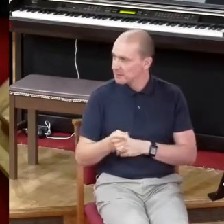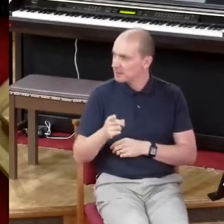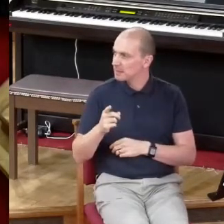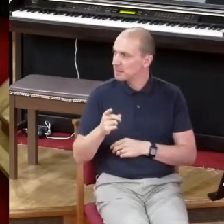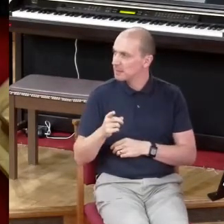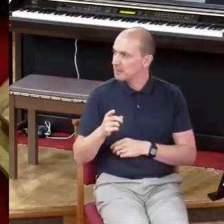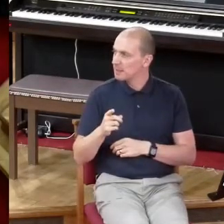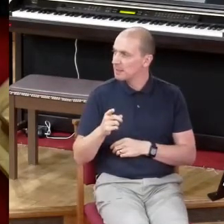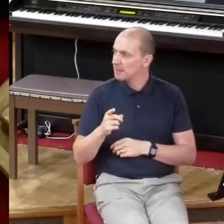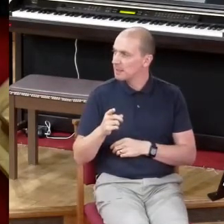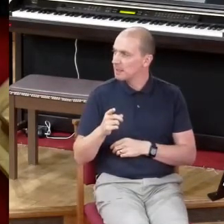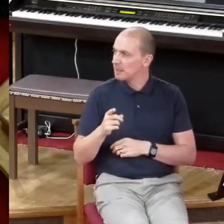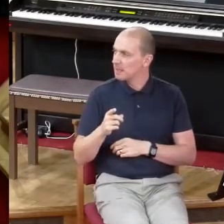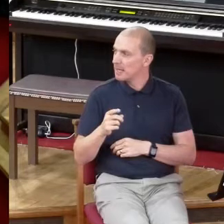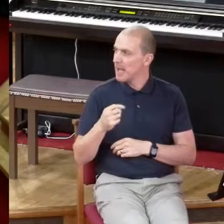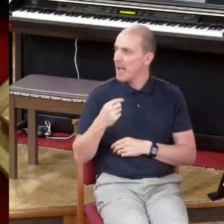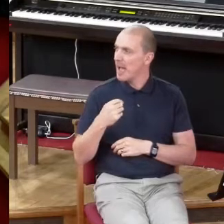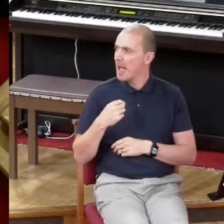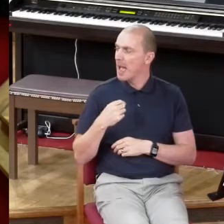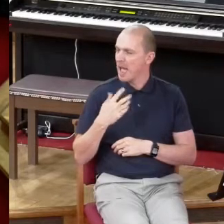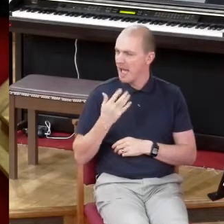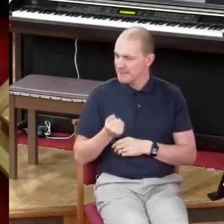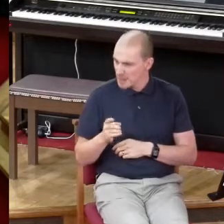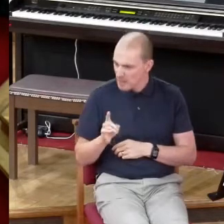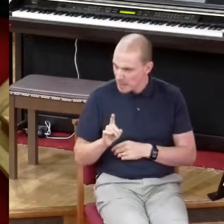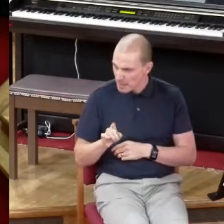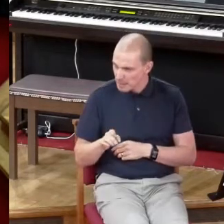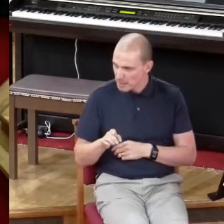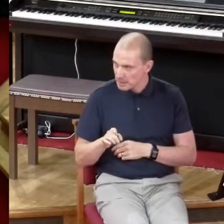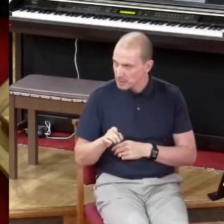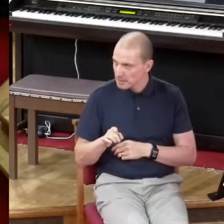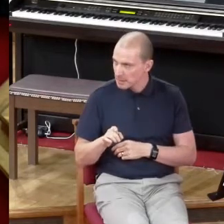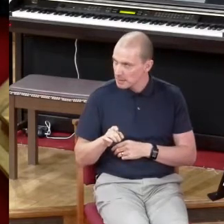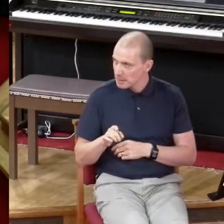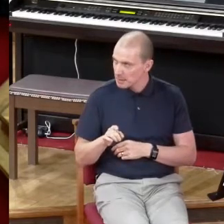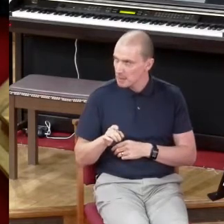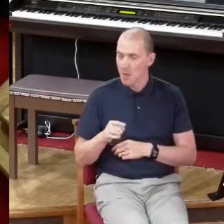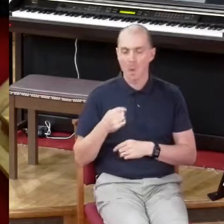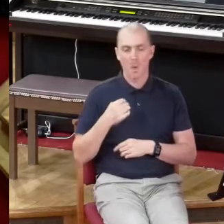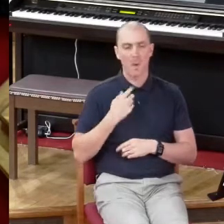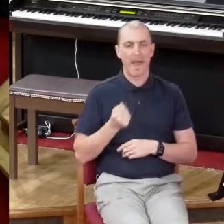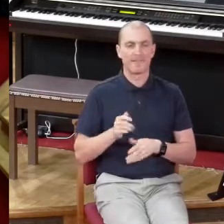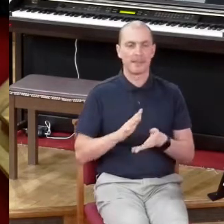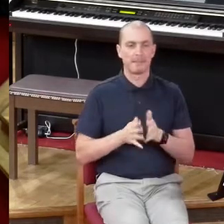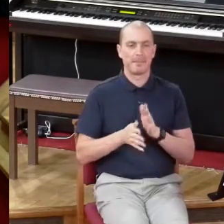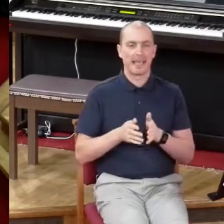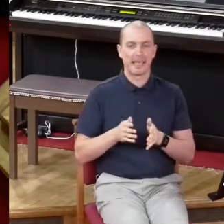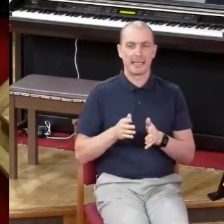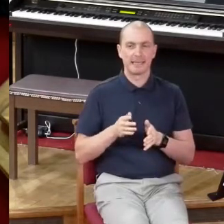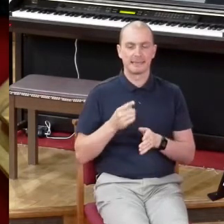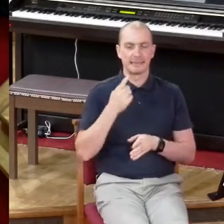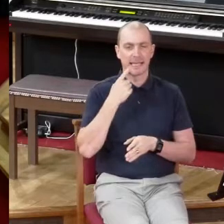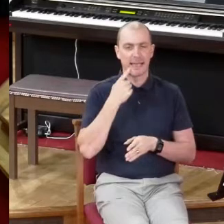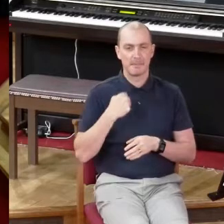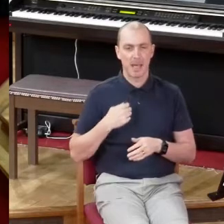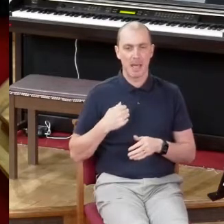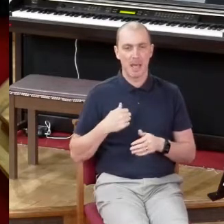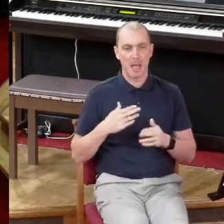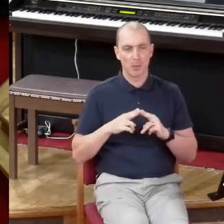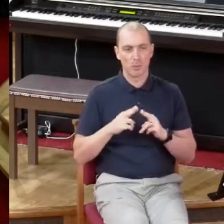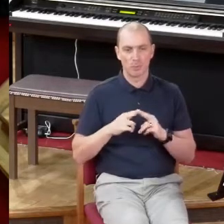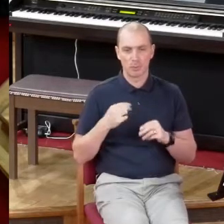Having a play date at my house. Having a play date. A play date at your house, that's good news, isn't it? Have you got one coming